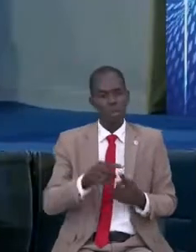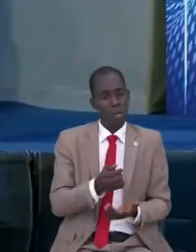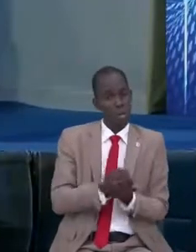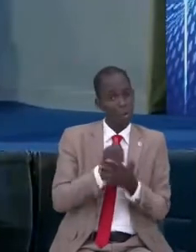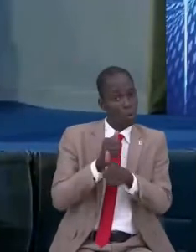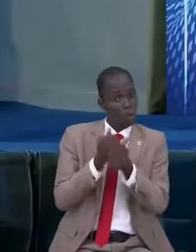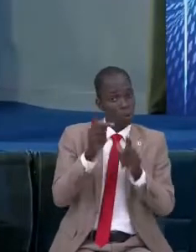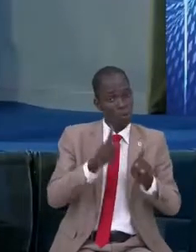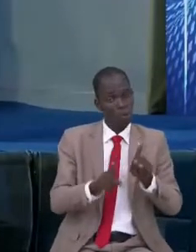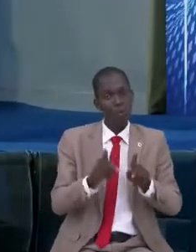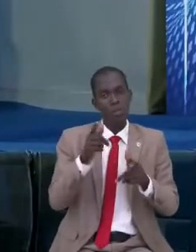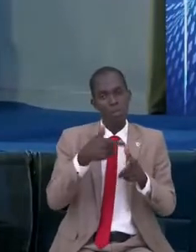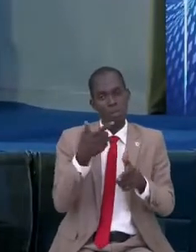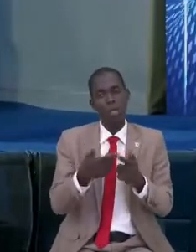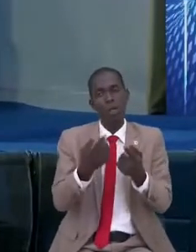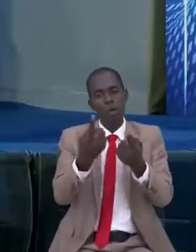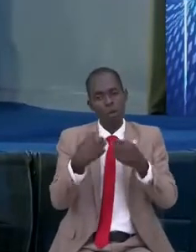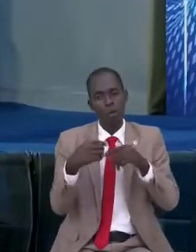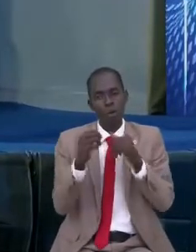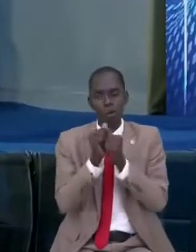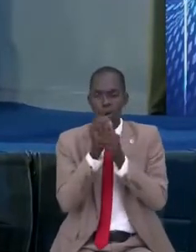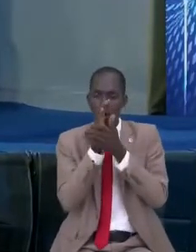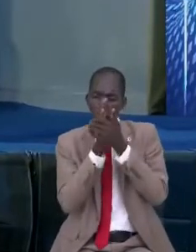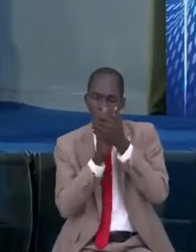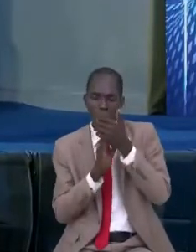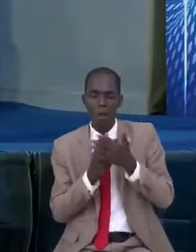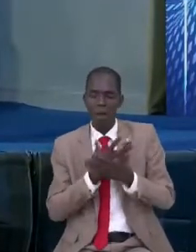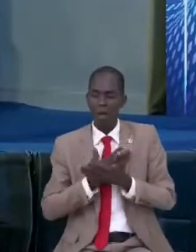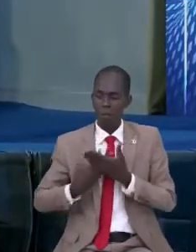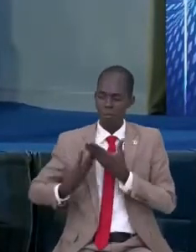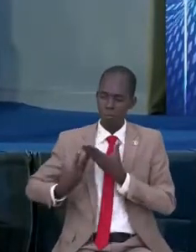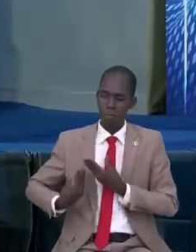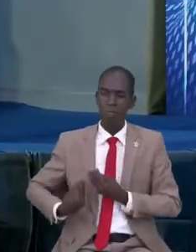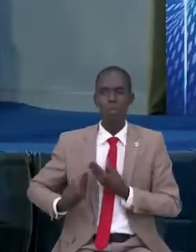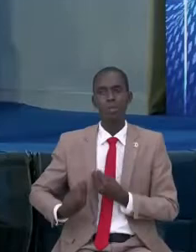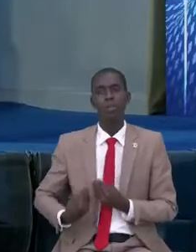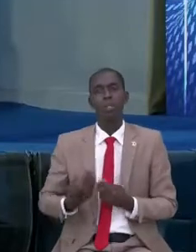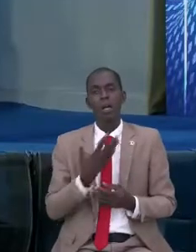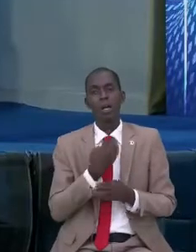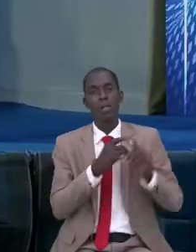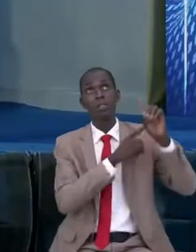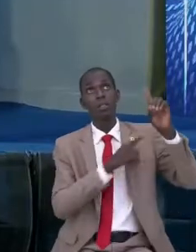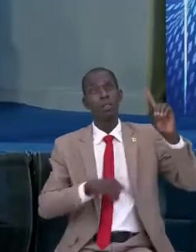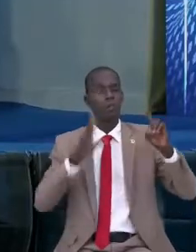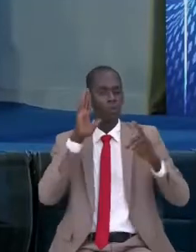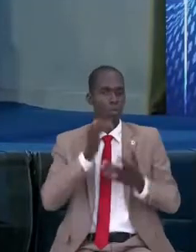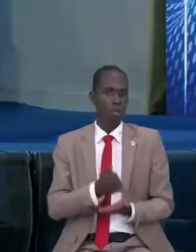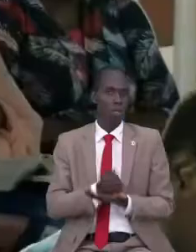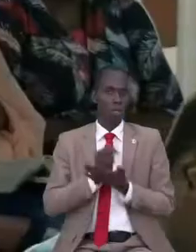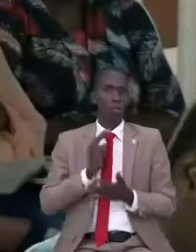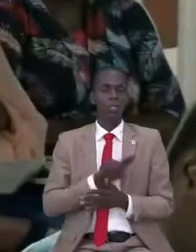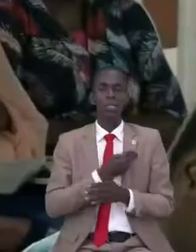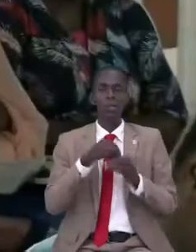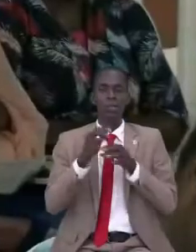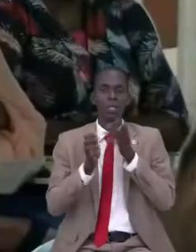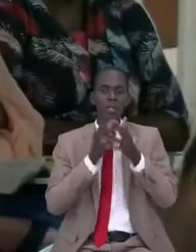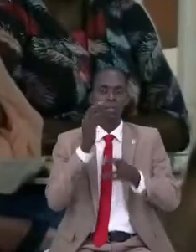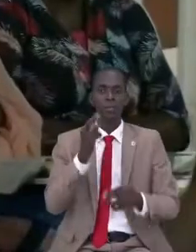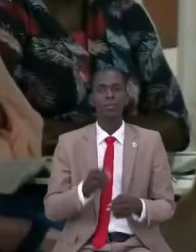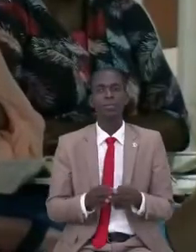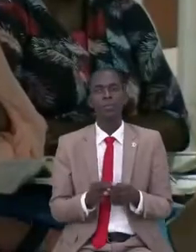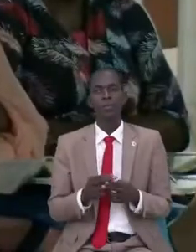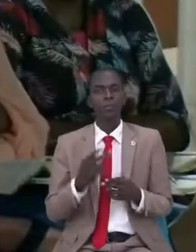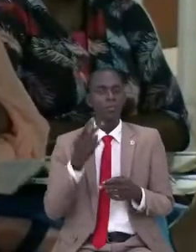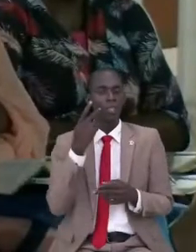come with humility and gentleness. And the Lord will help us in Jesus' name.